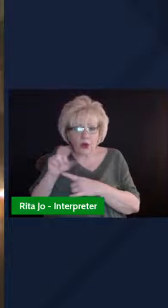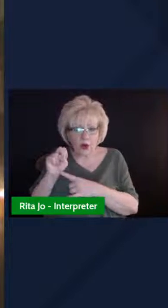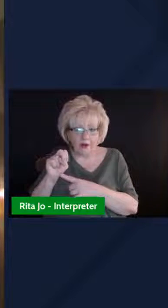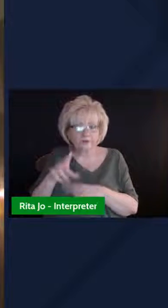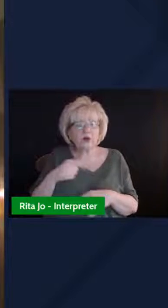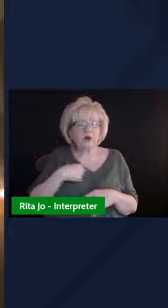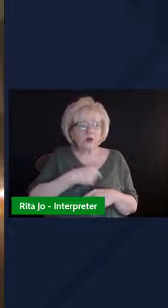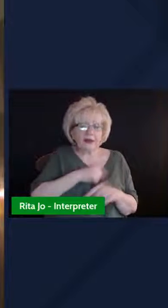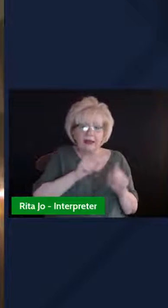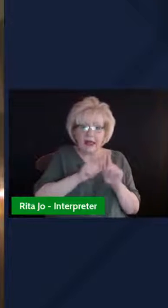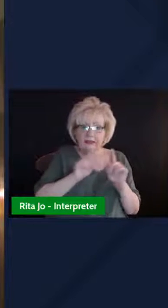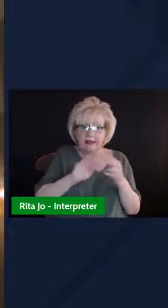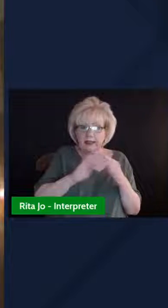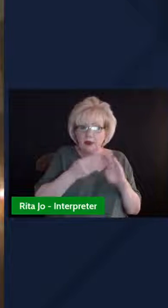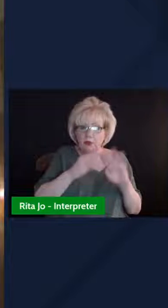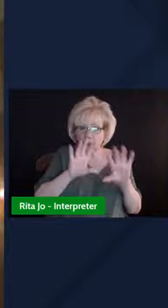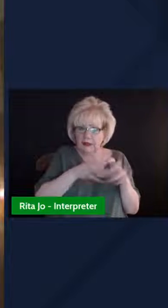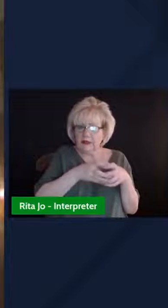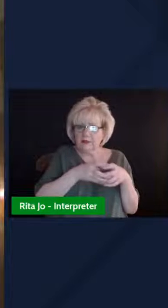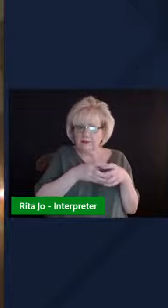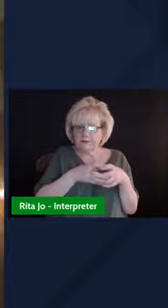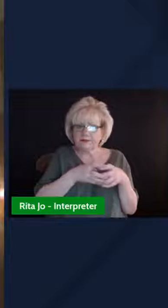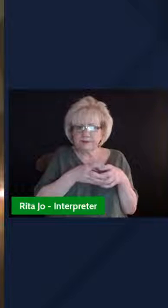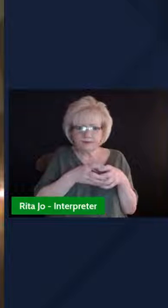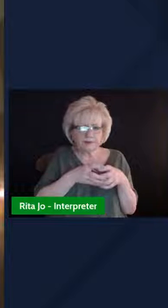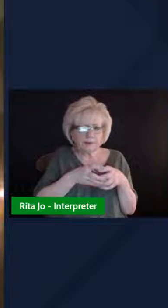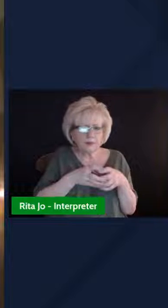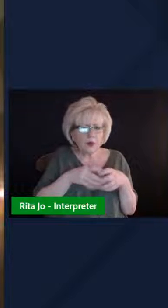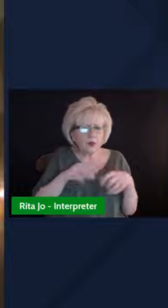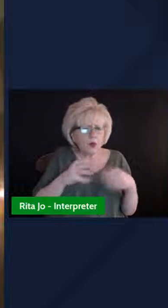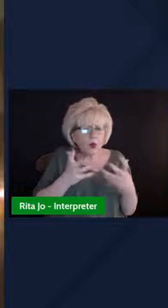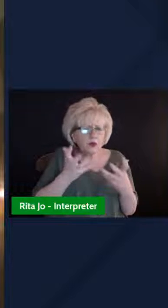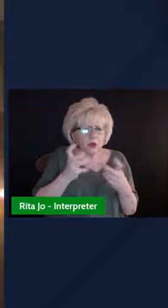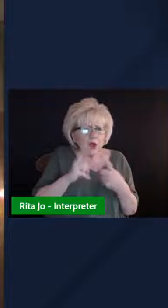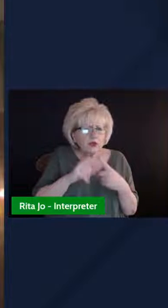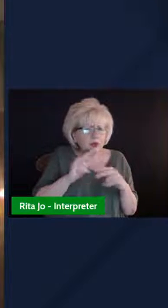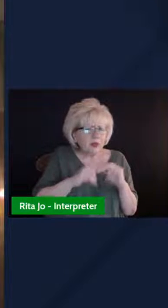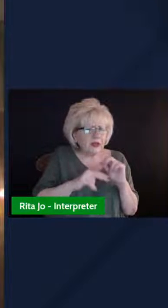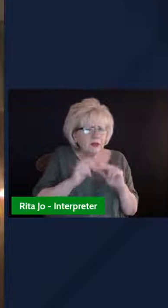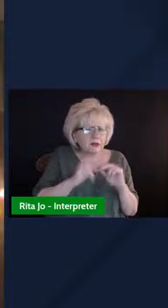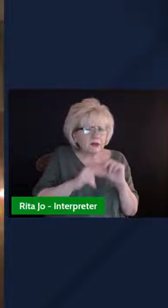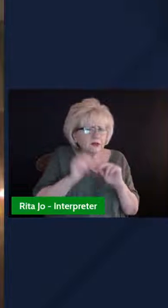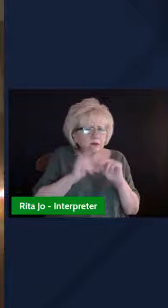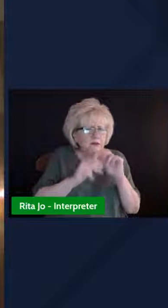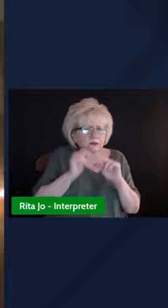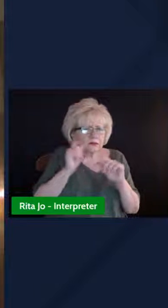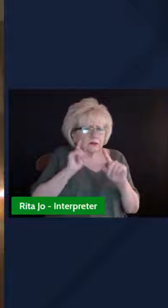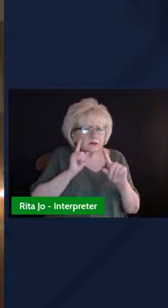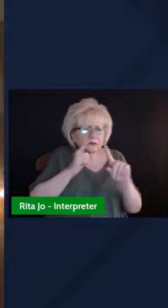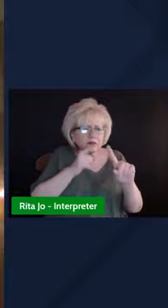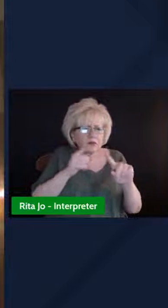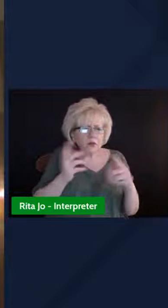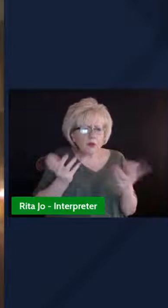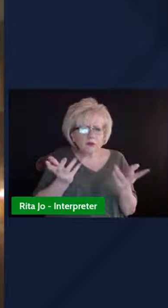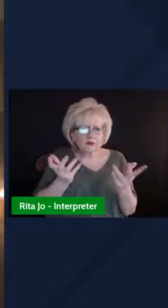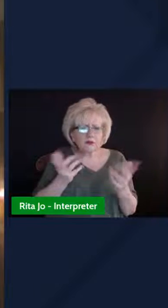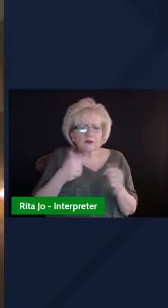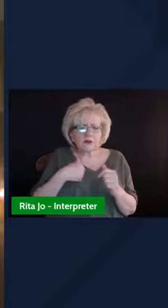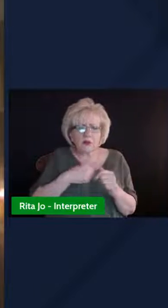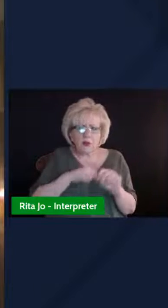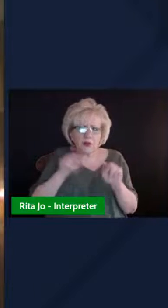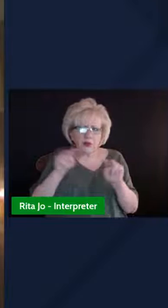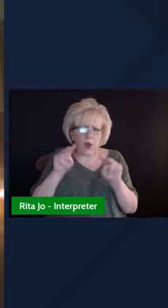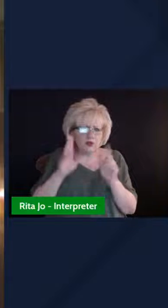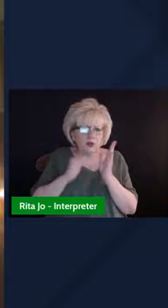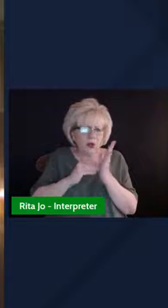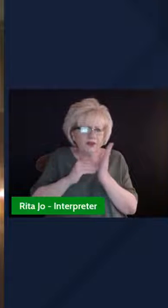are trying to be. What do you want to build towards? We watch quite